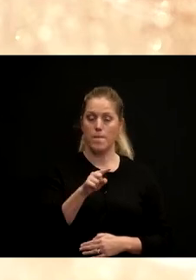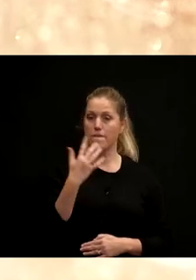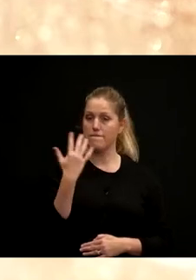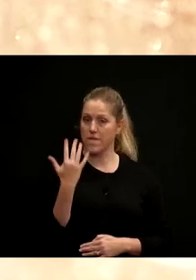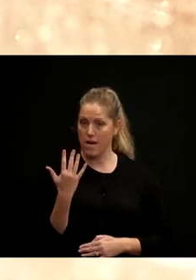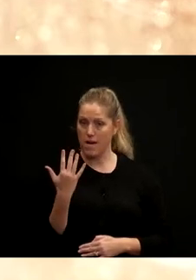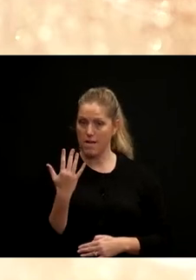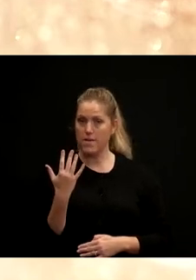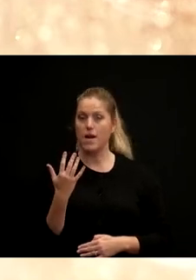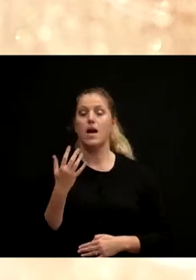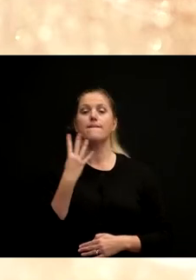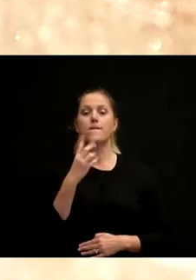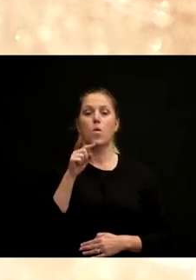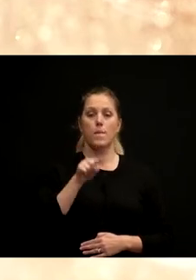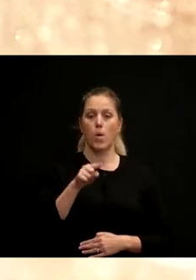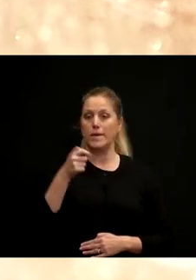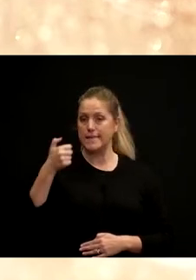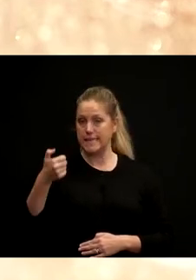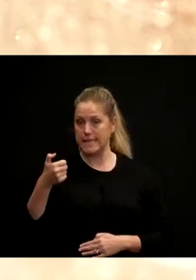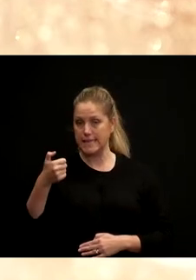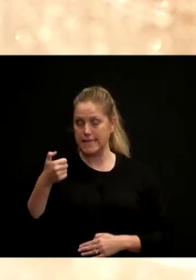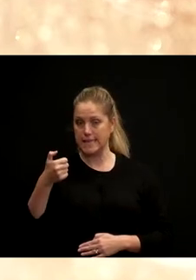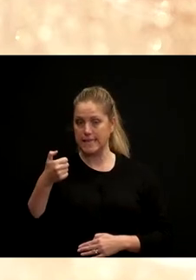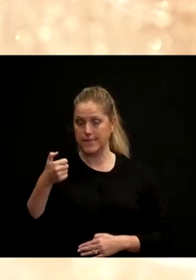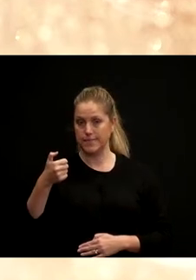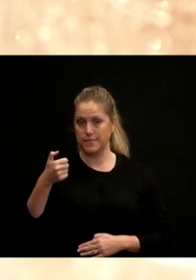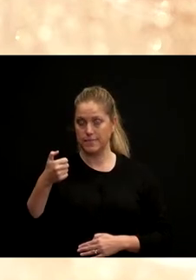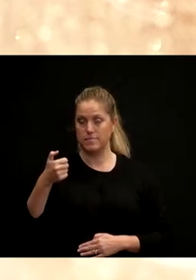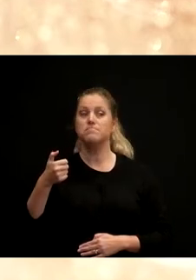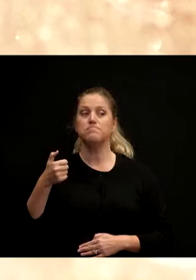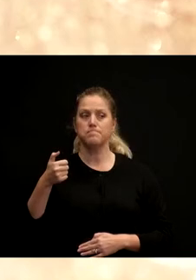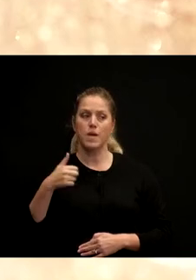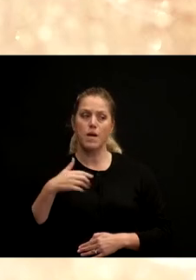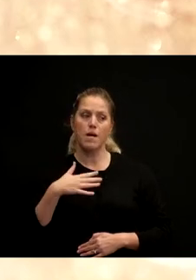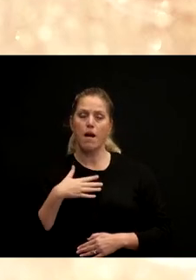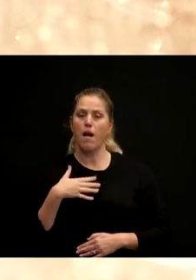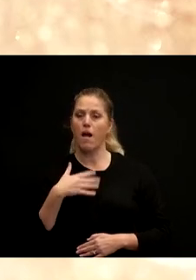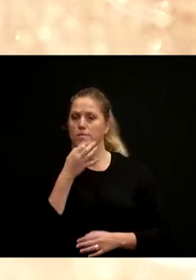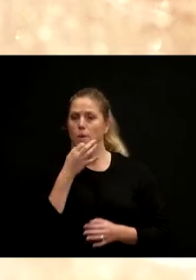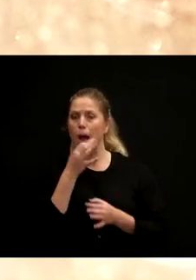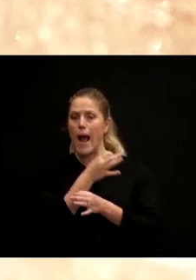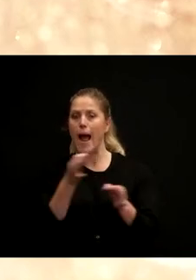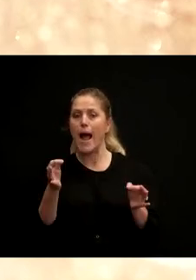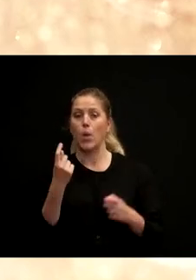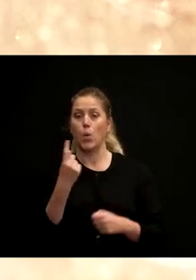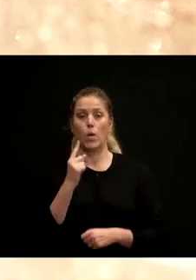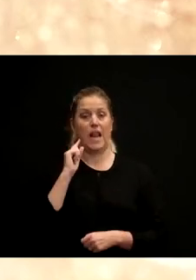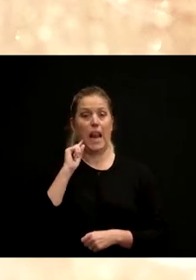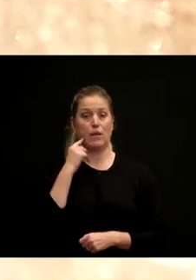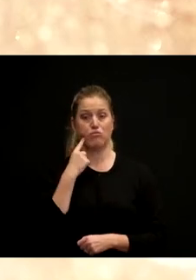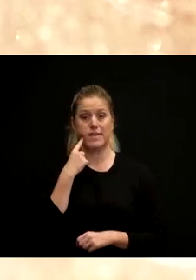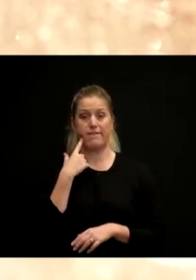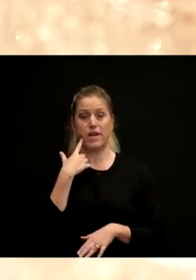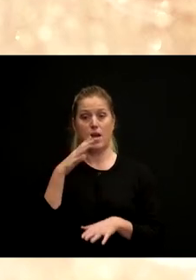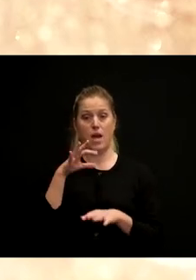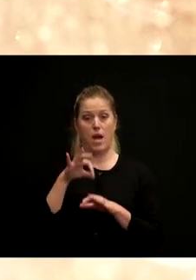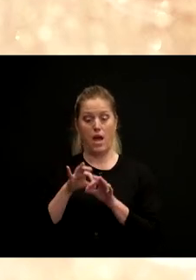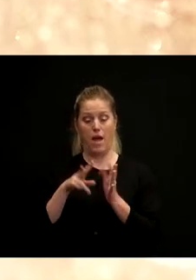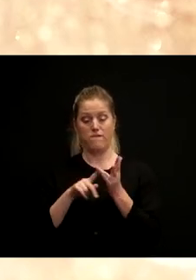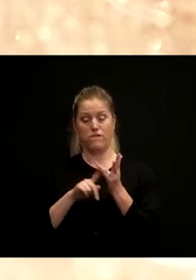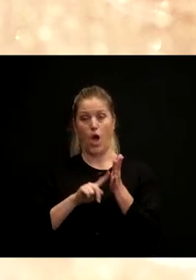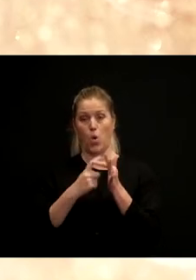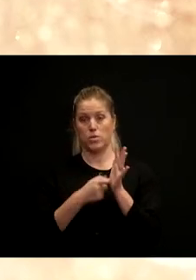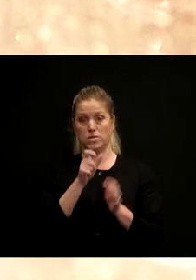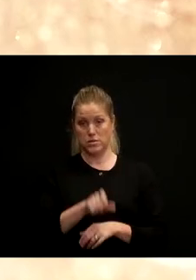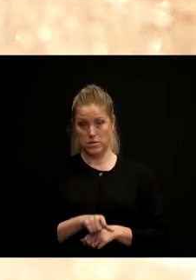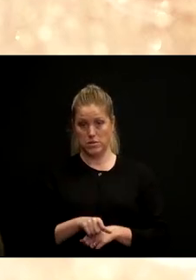4.5, and 4.6. And can I ask deliberative voters to please note the back page